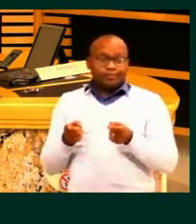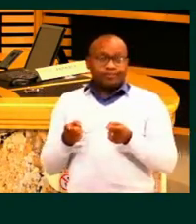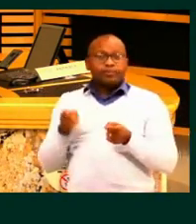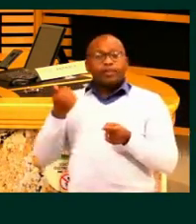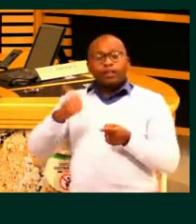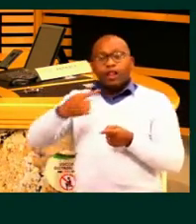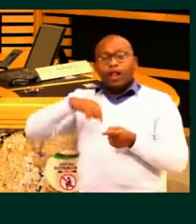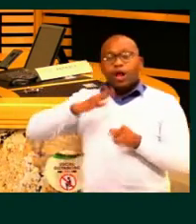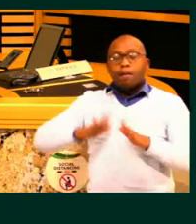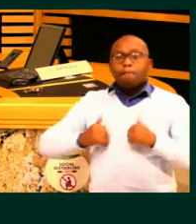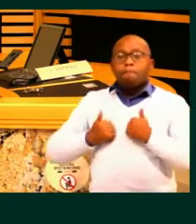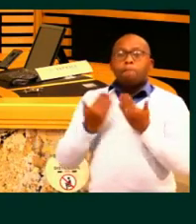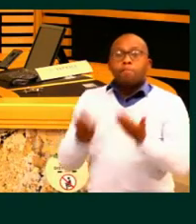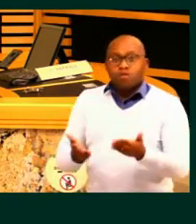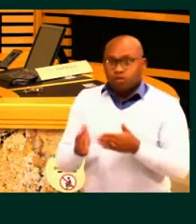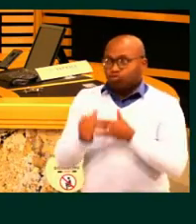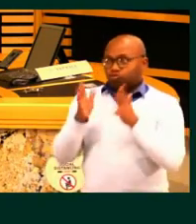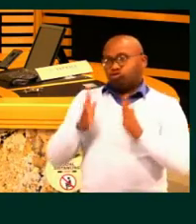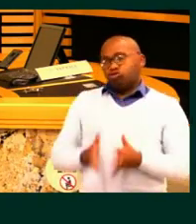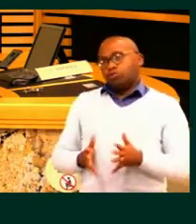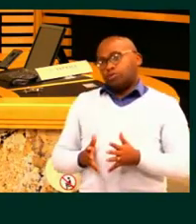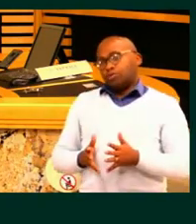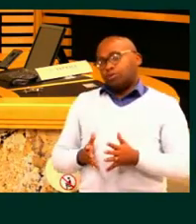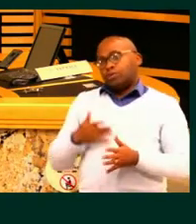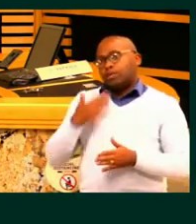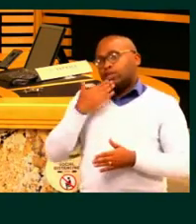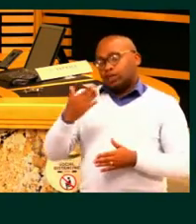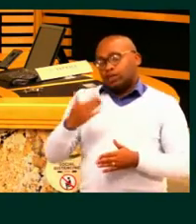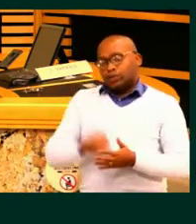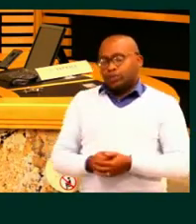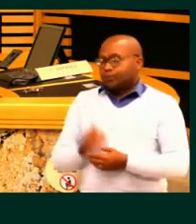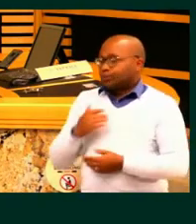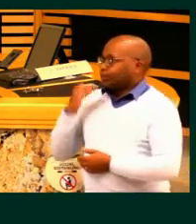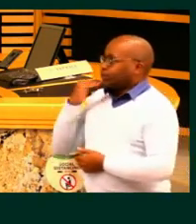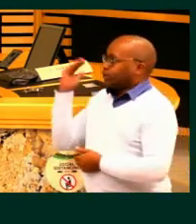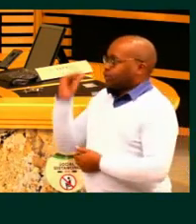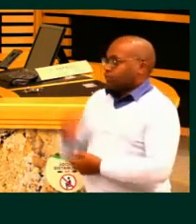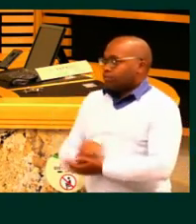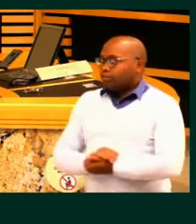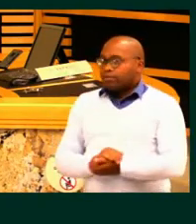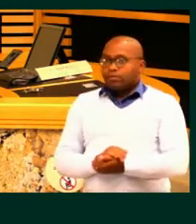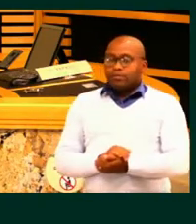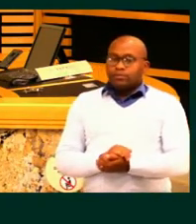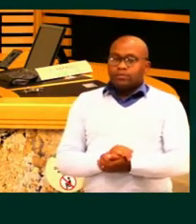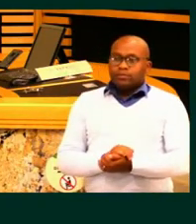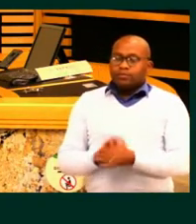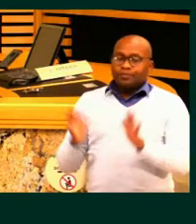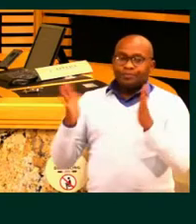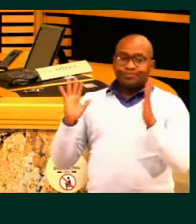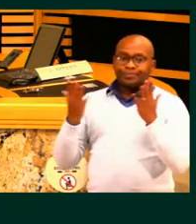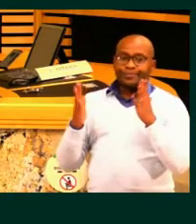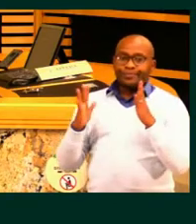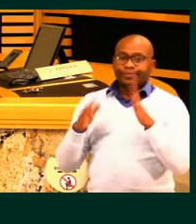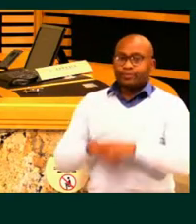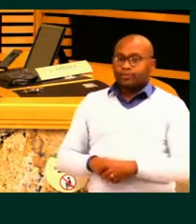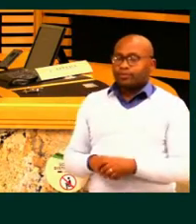leadership according thank you thank thank you very much honor